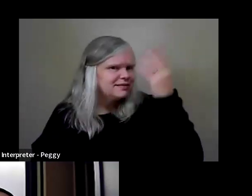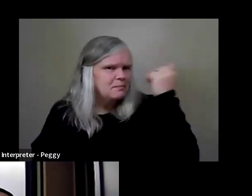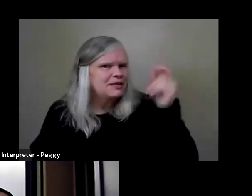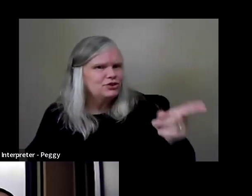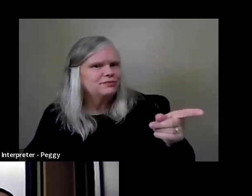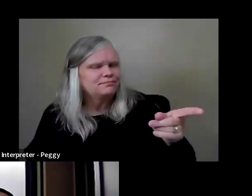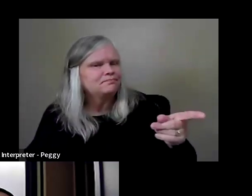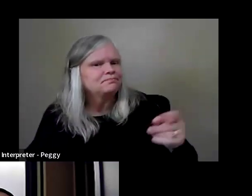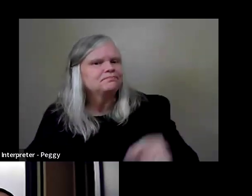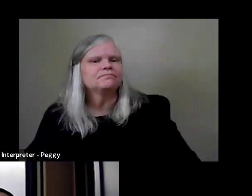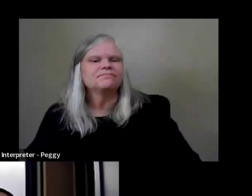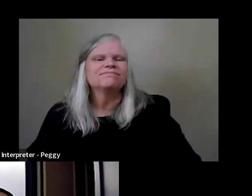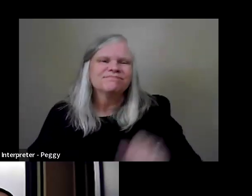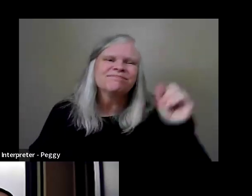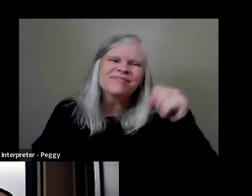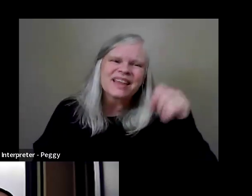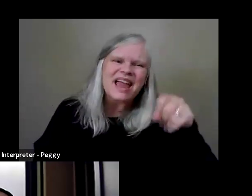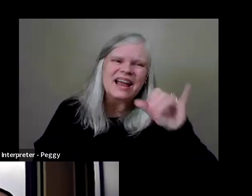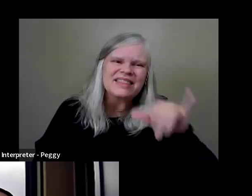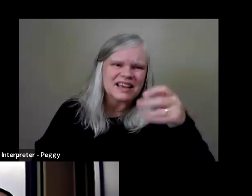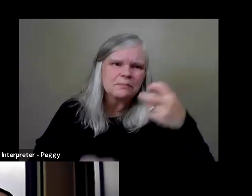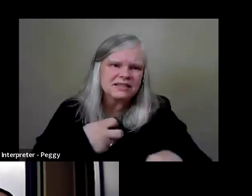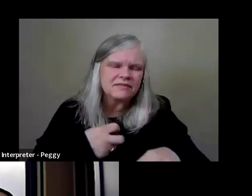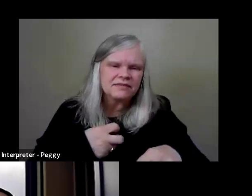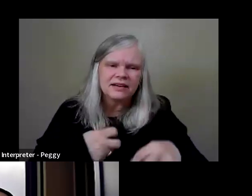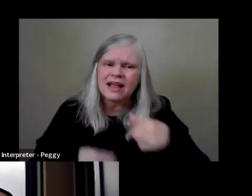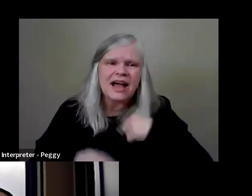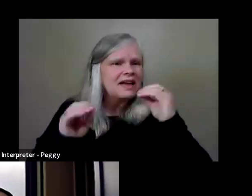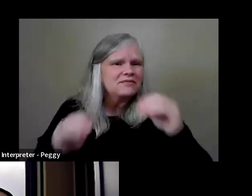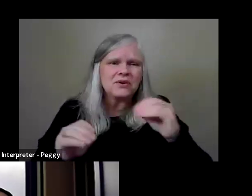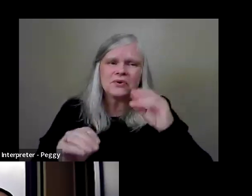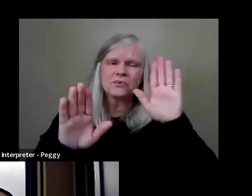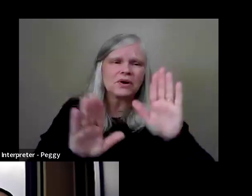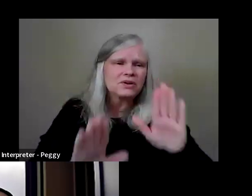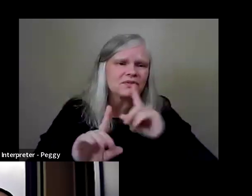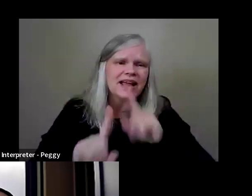so, yeah, that can be really hard. And I don't have a great answer,